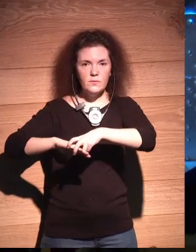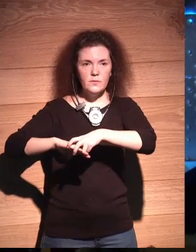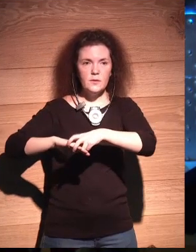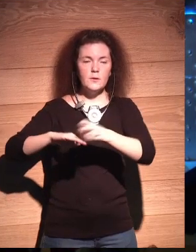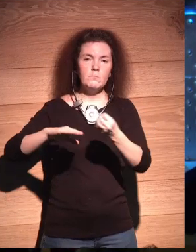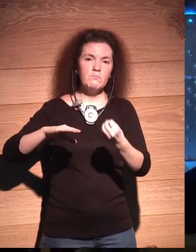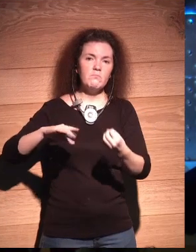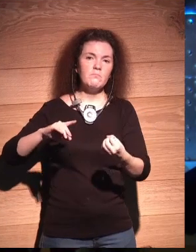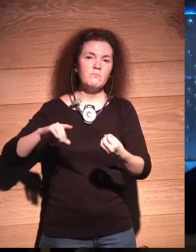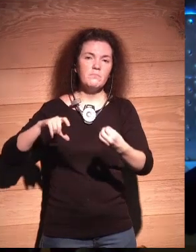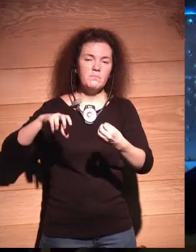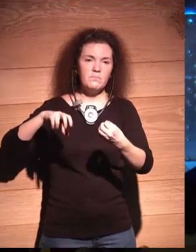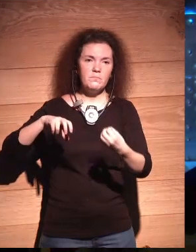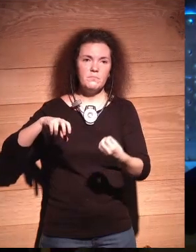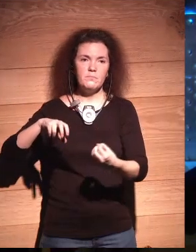to